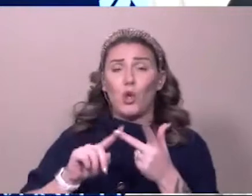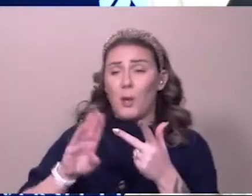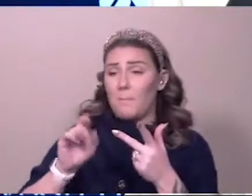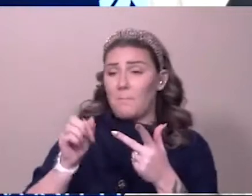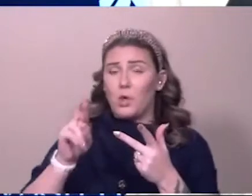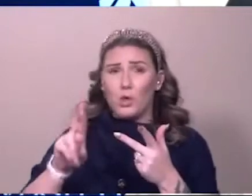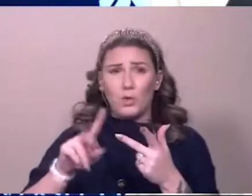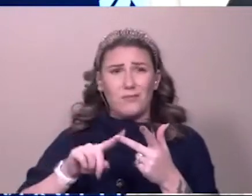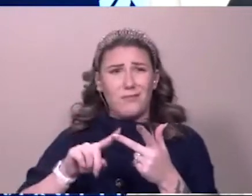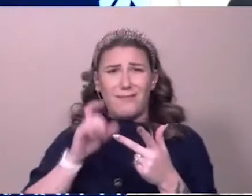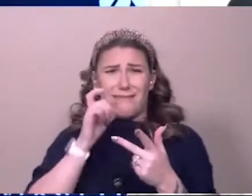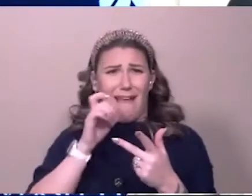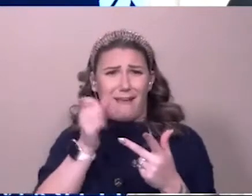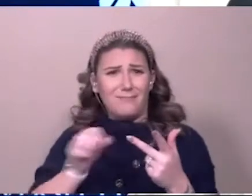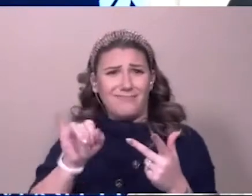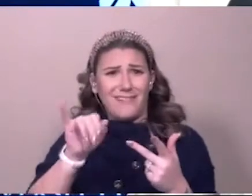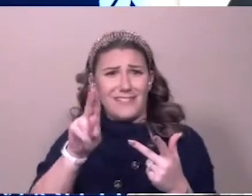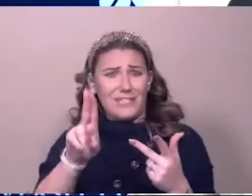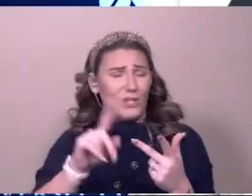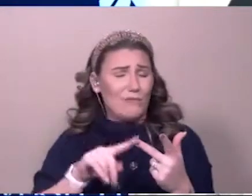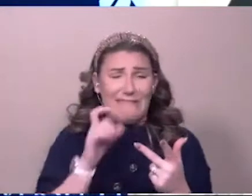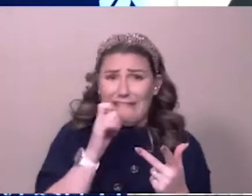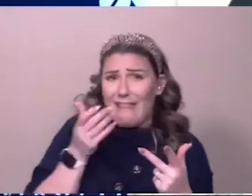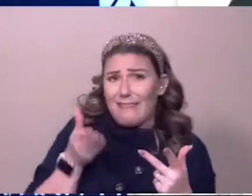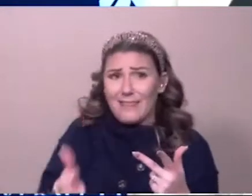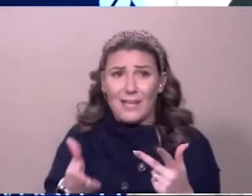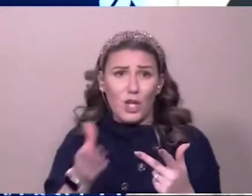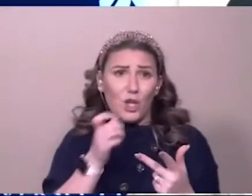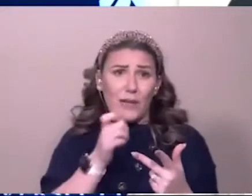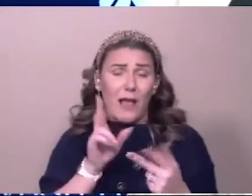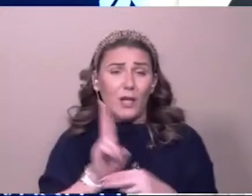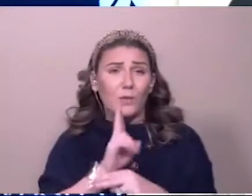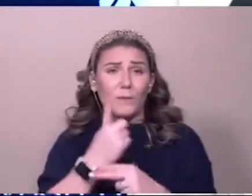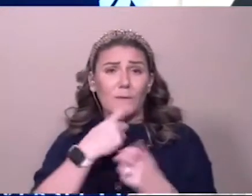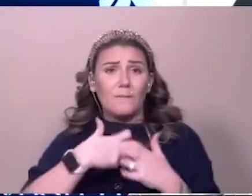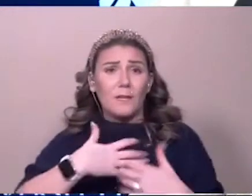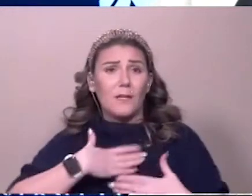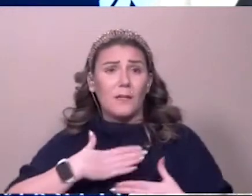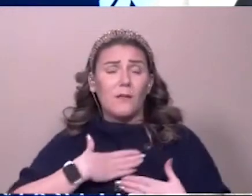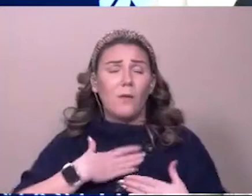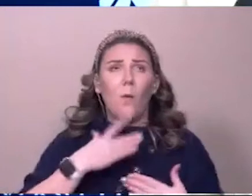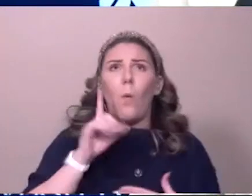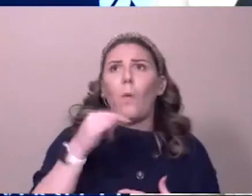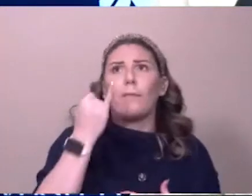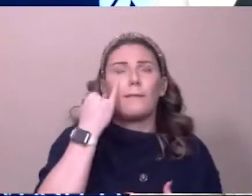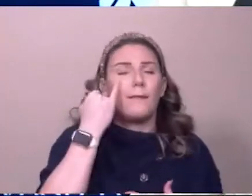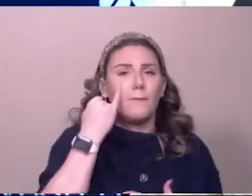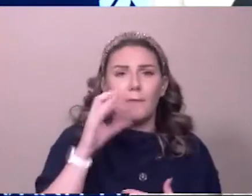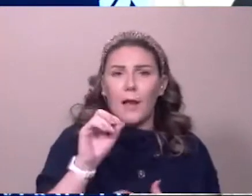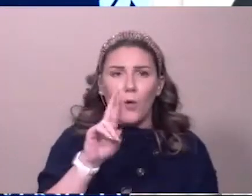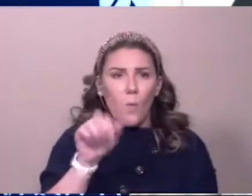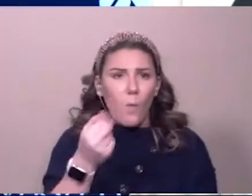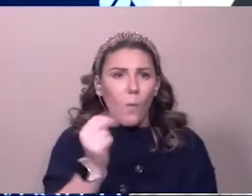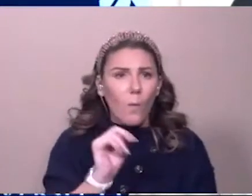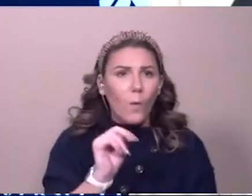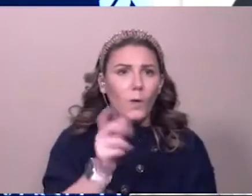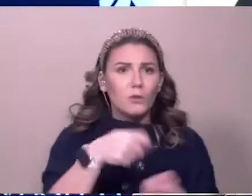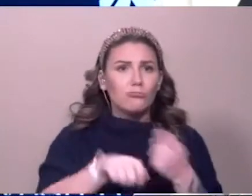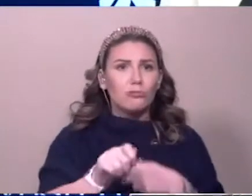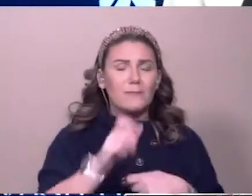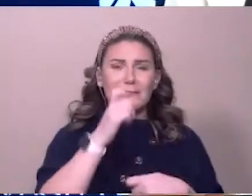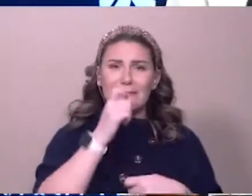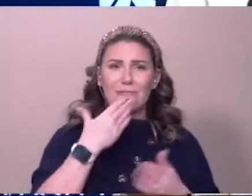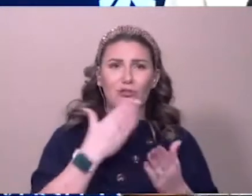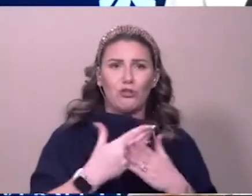the ICU, right? They're just not landing in the ICU, and they're just not on ventilators unless they have like an organ transplant and they don't have a good immune system. I mean,